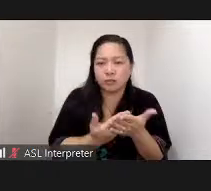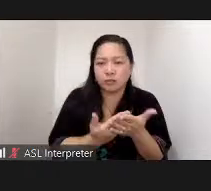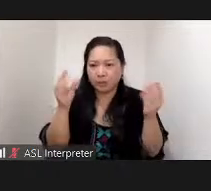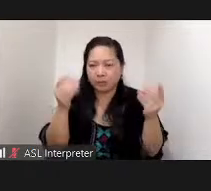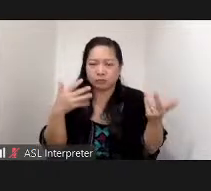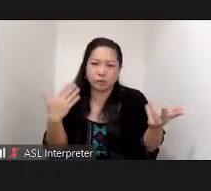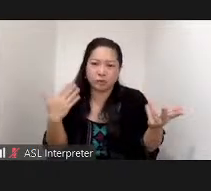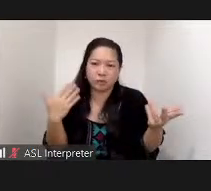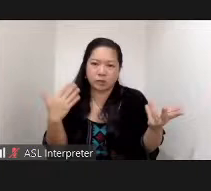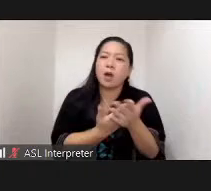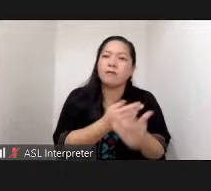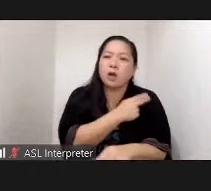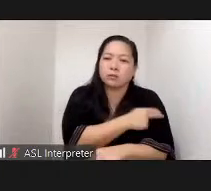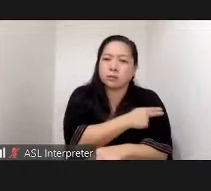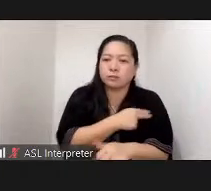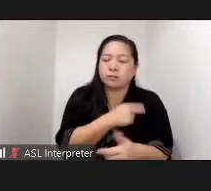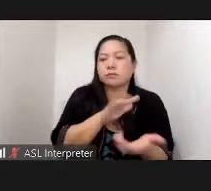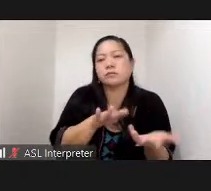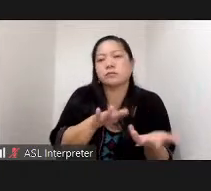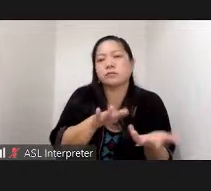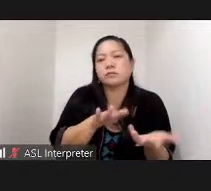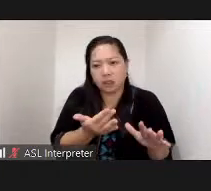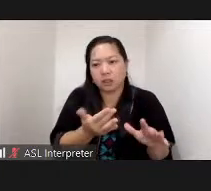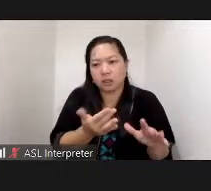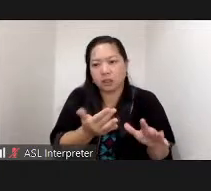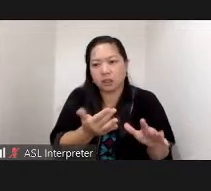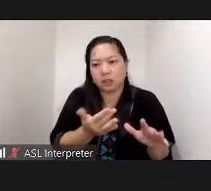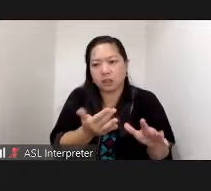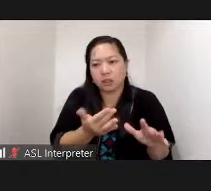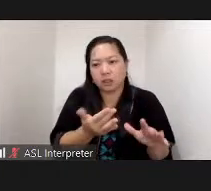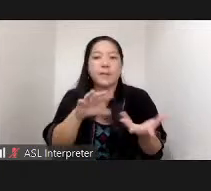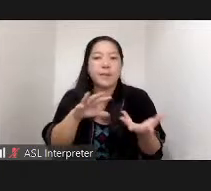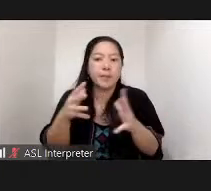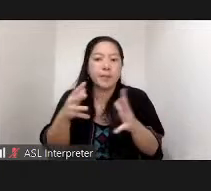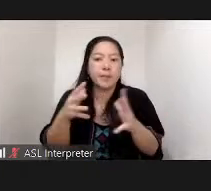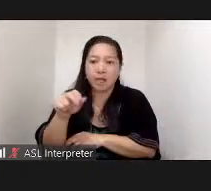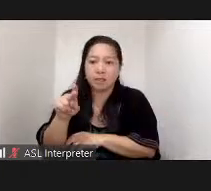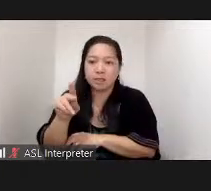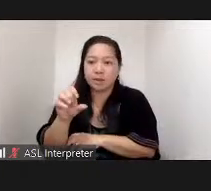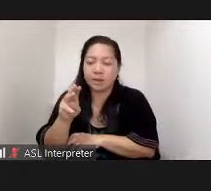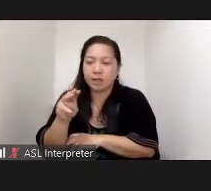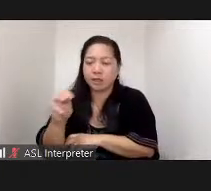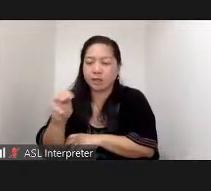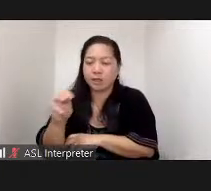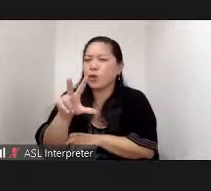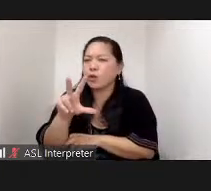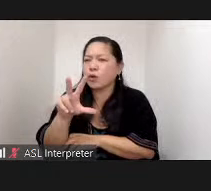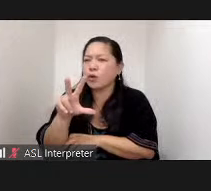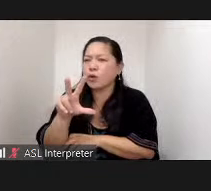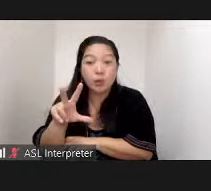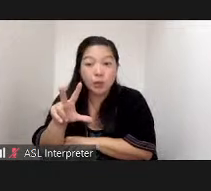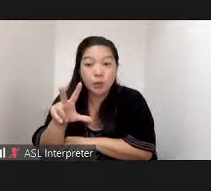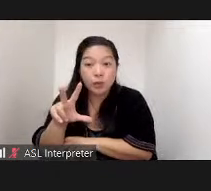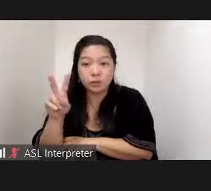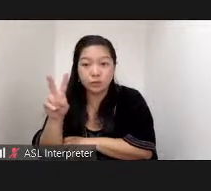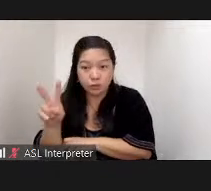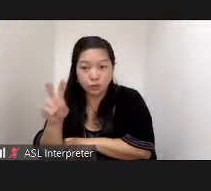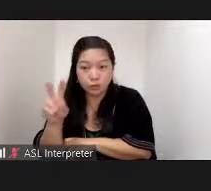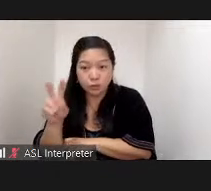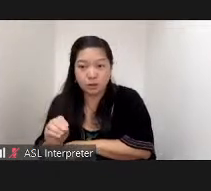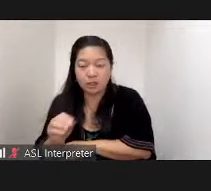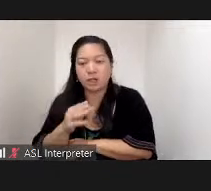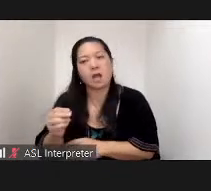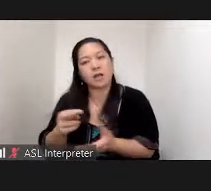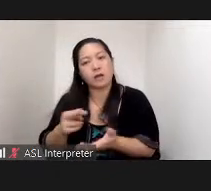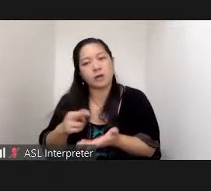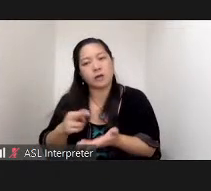2020. For the whole pandemic, that average is 32%. I've already reported on that. And